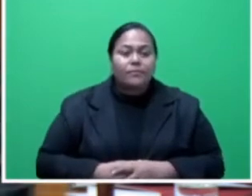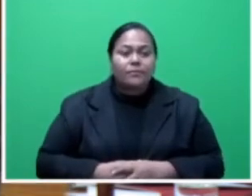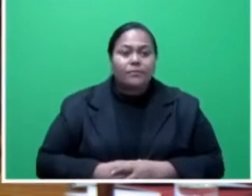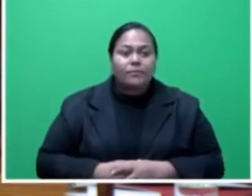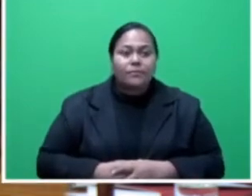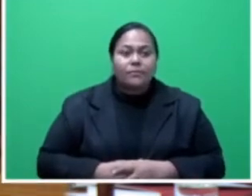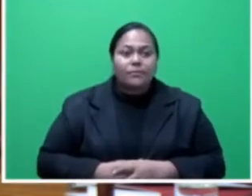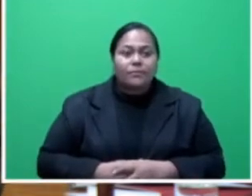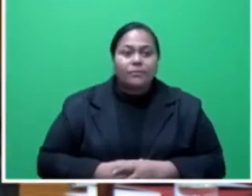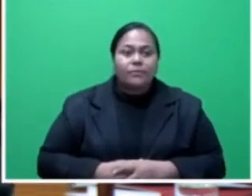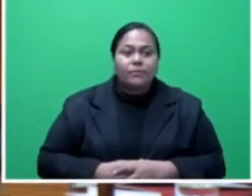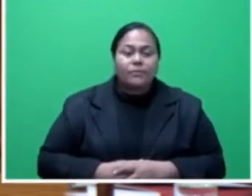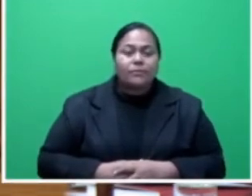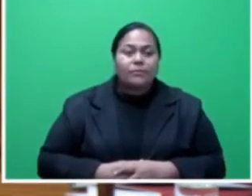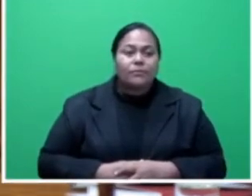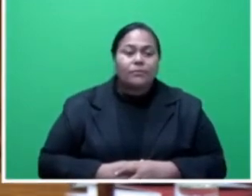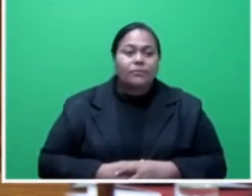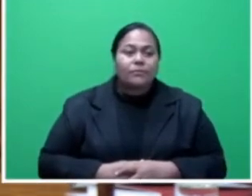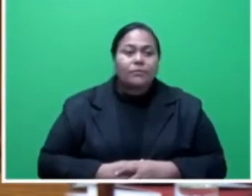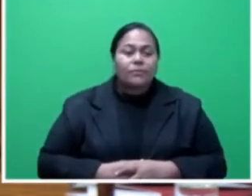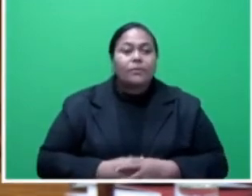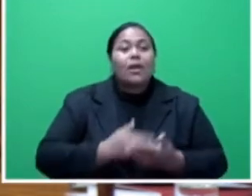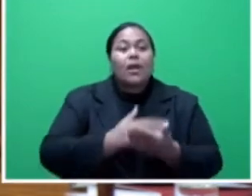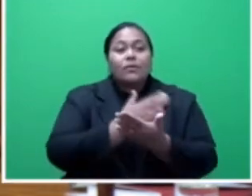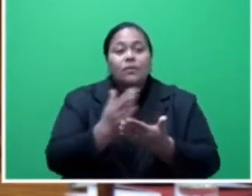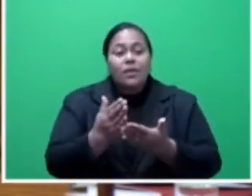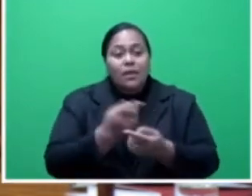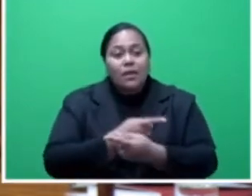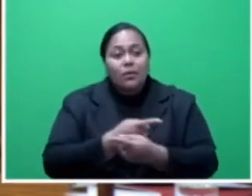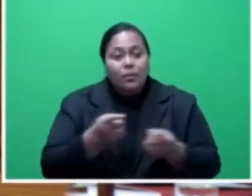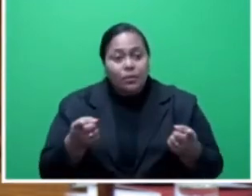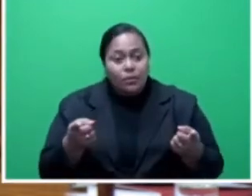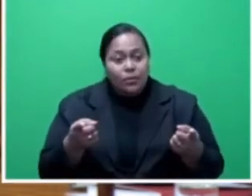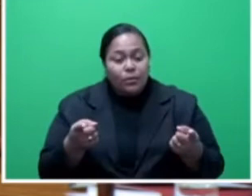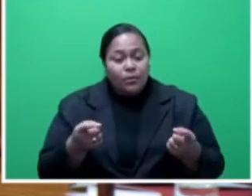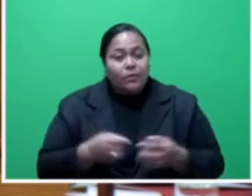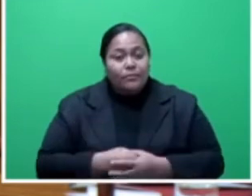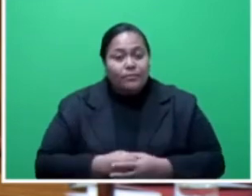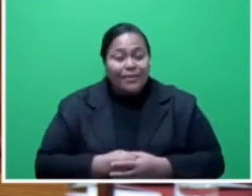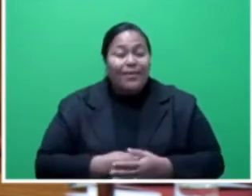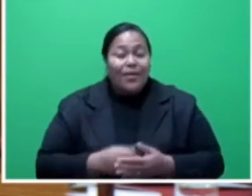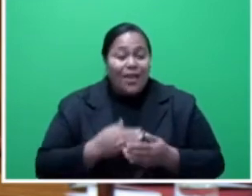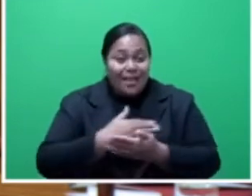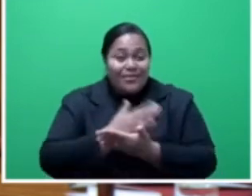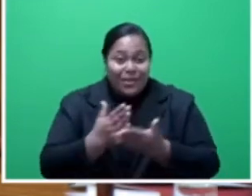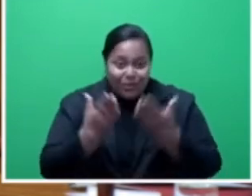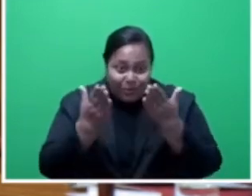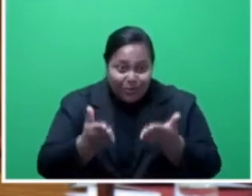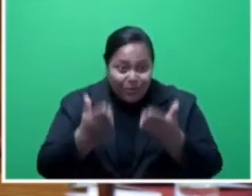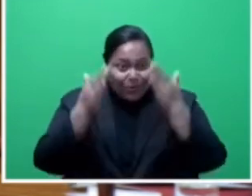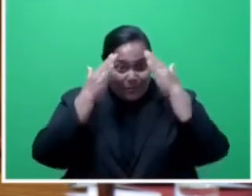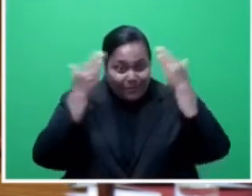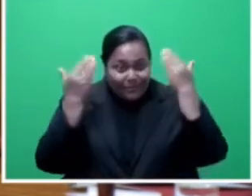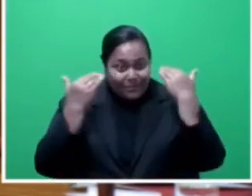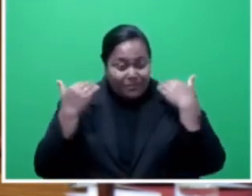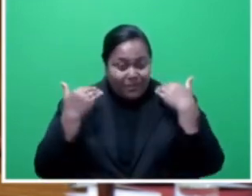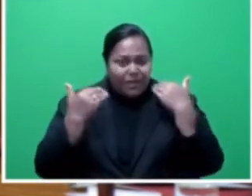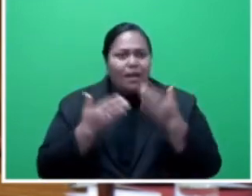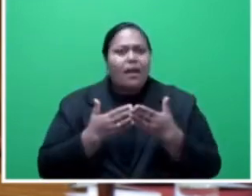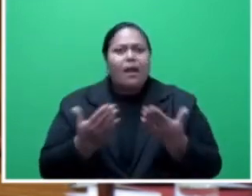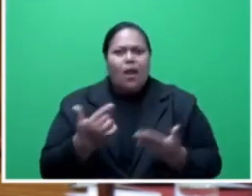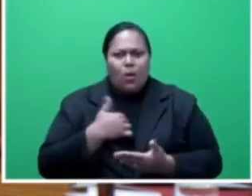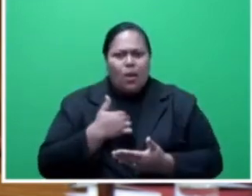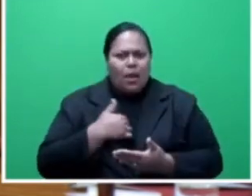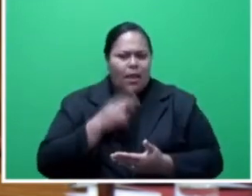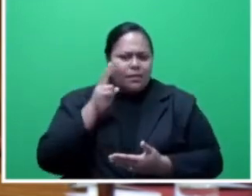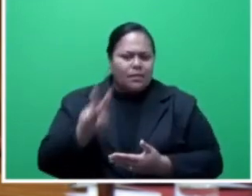I'll share with you, Mr. Speaker, sir, how I measure the performance of the FDB.